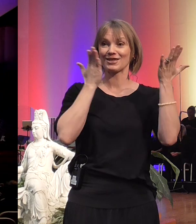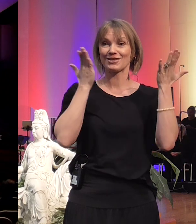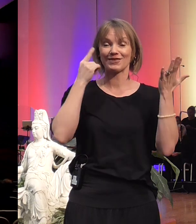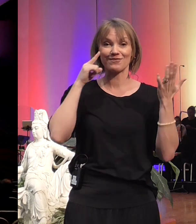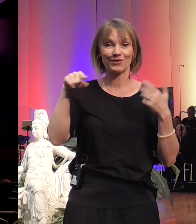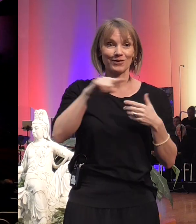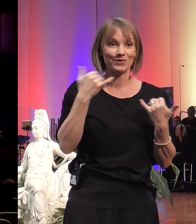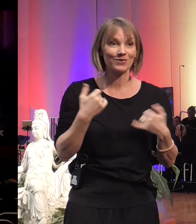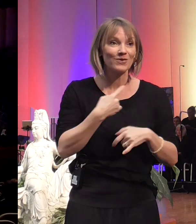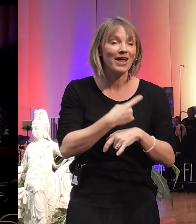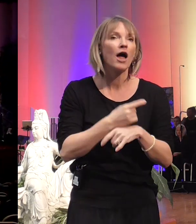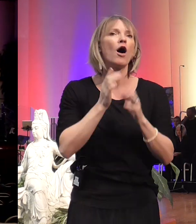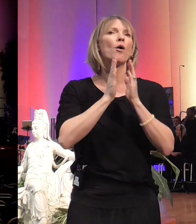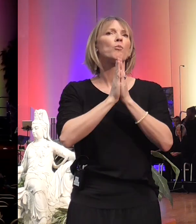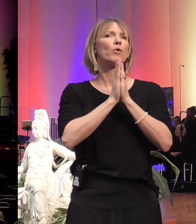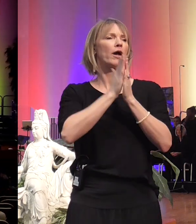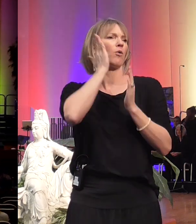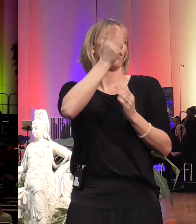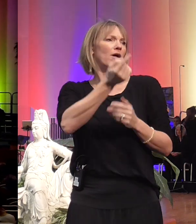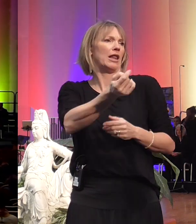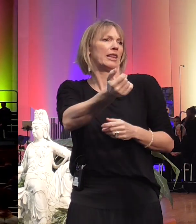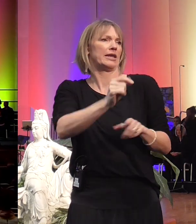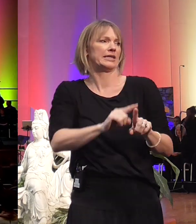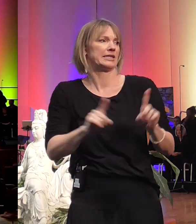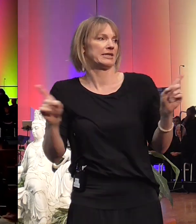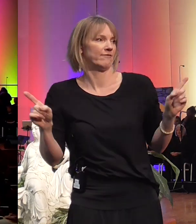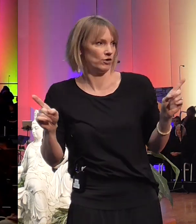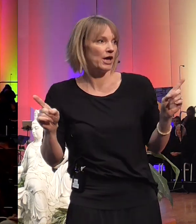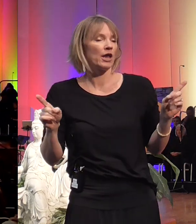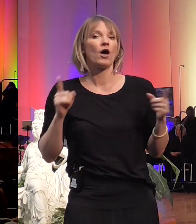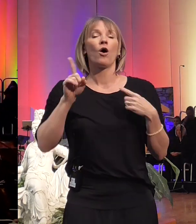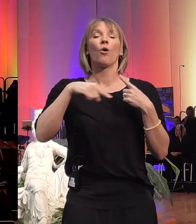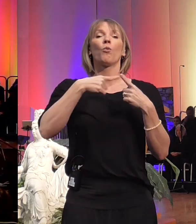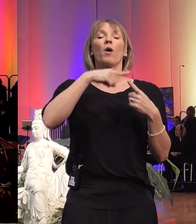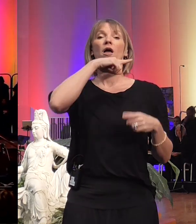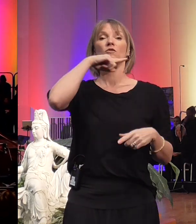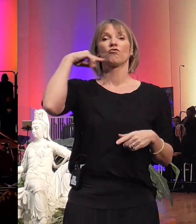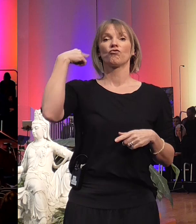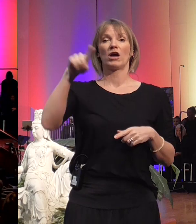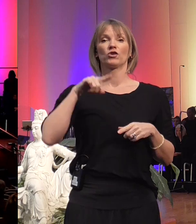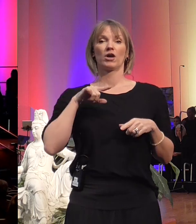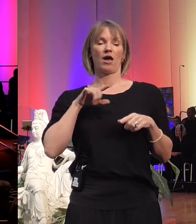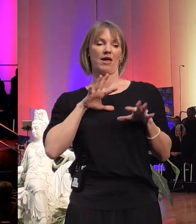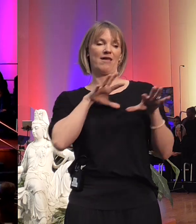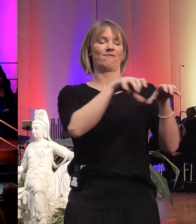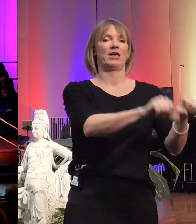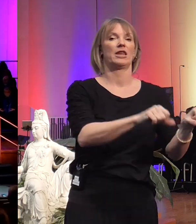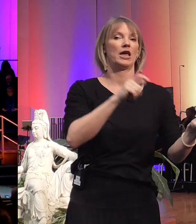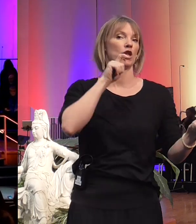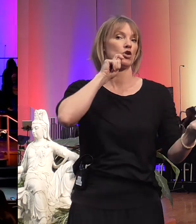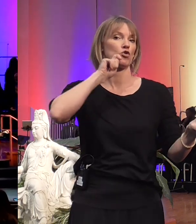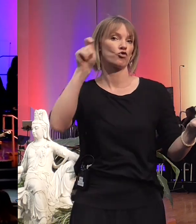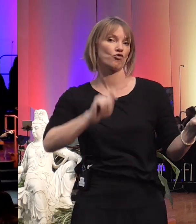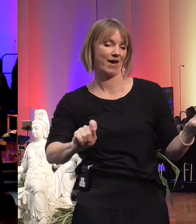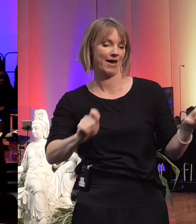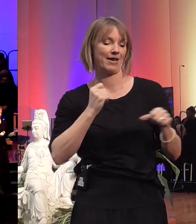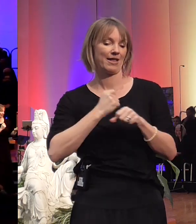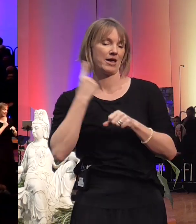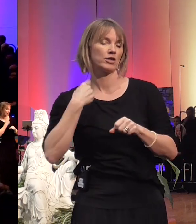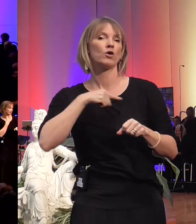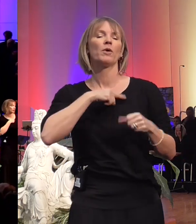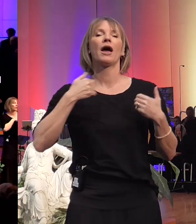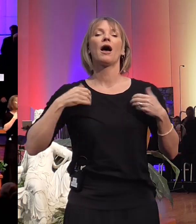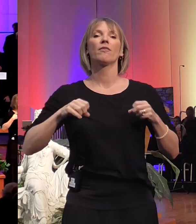you today. The prayer is going to be a little bit different. When Russia invaded Ukraine last year, we got the